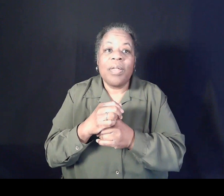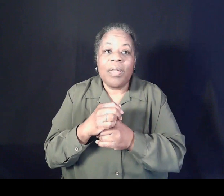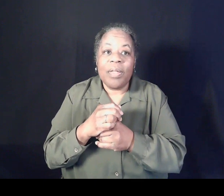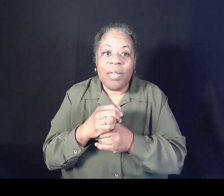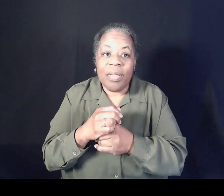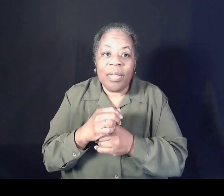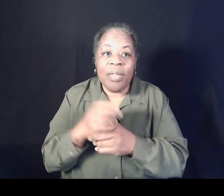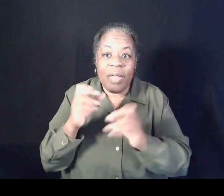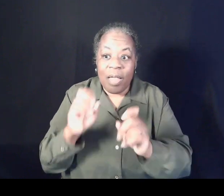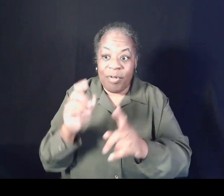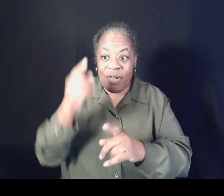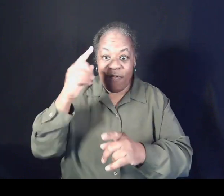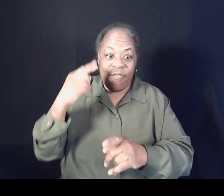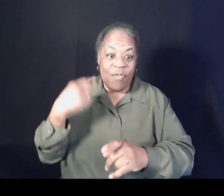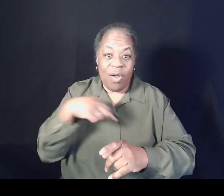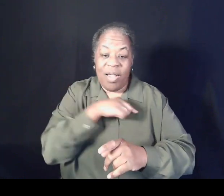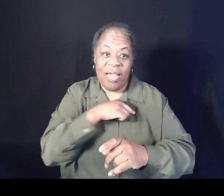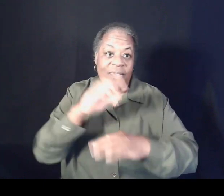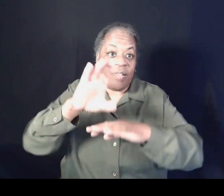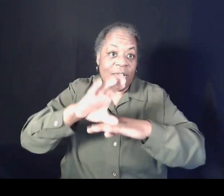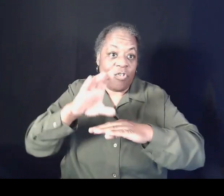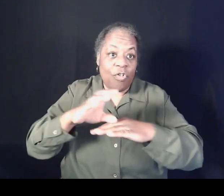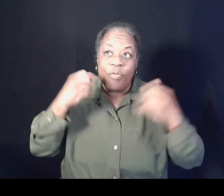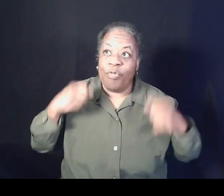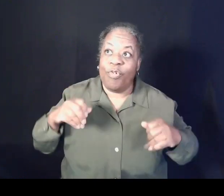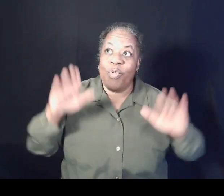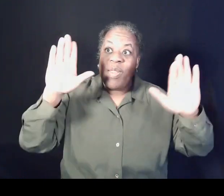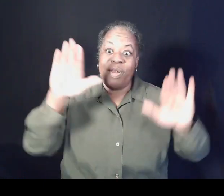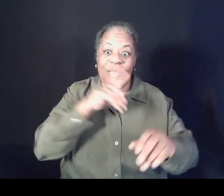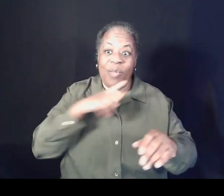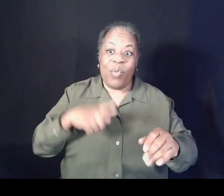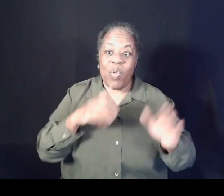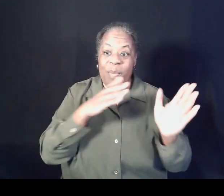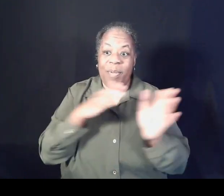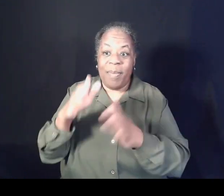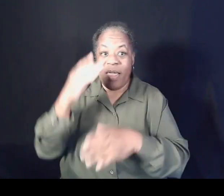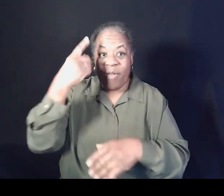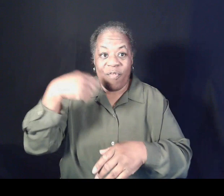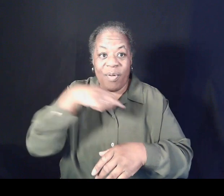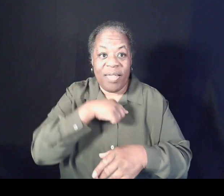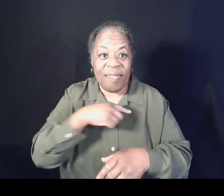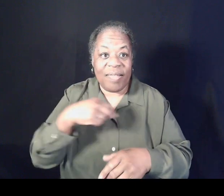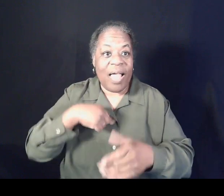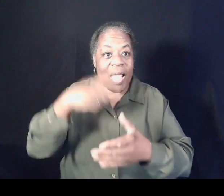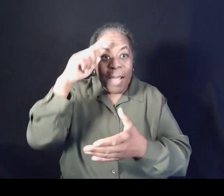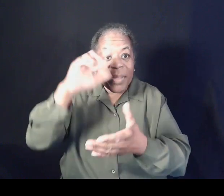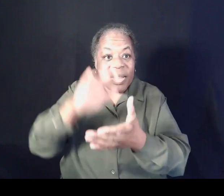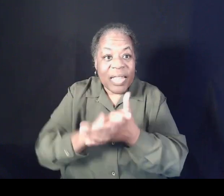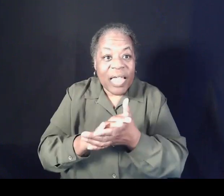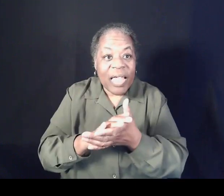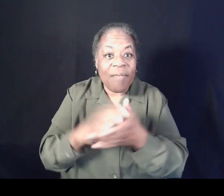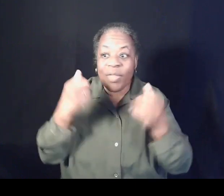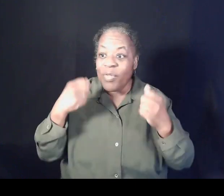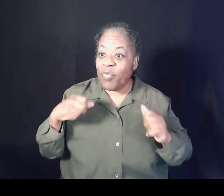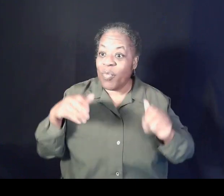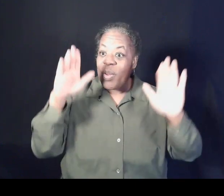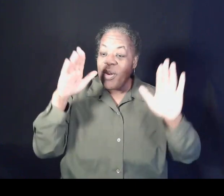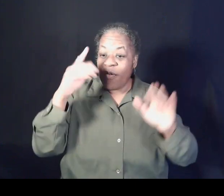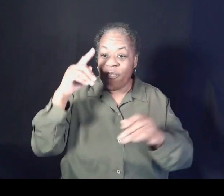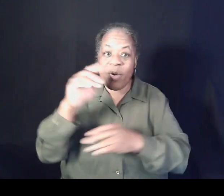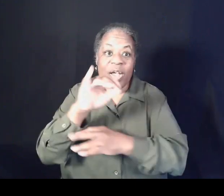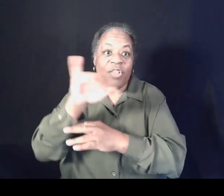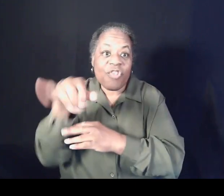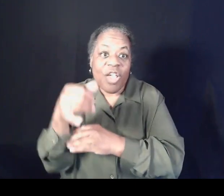church to surrender to what the Lord has prepared for us. I believe it's also an opportunity of surrender for Joshua and for Claire and